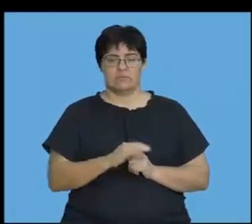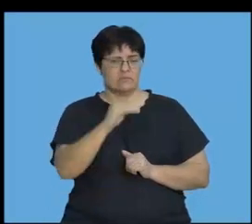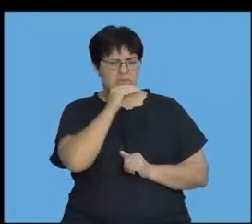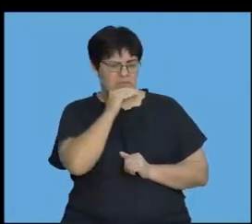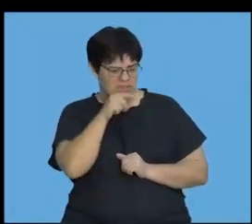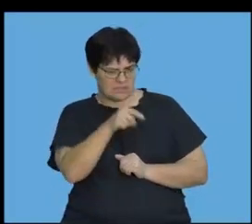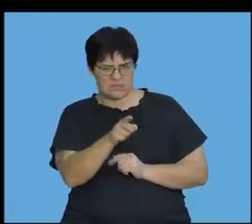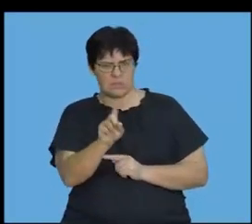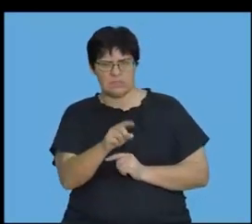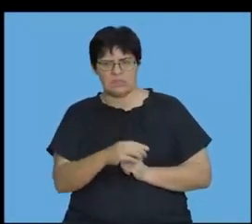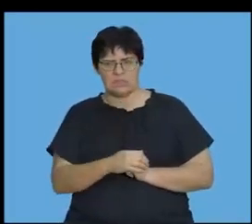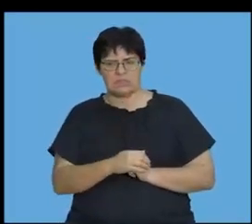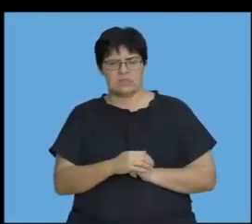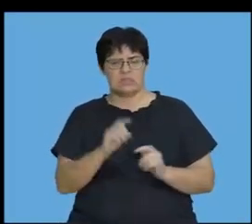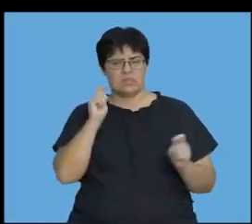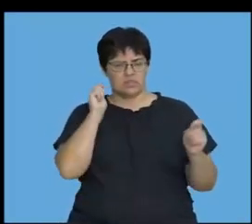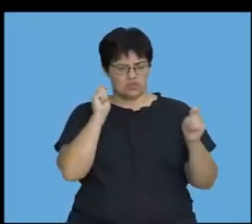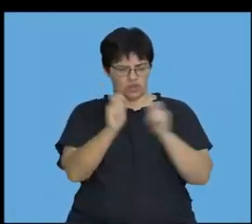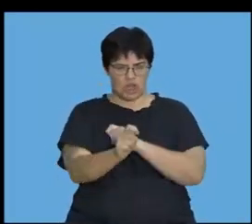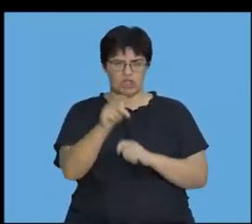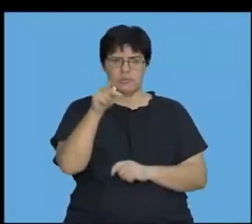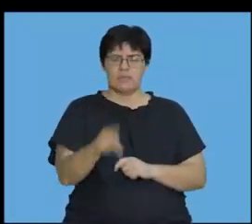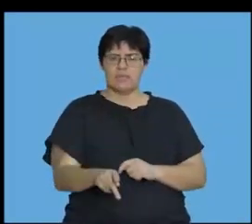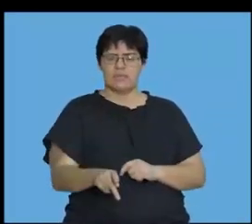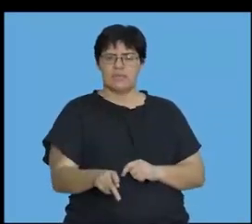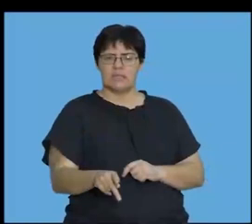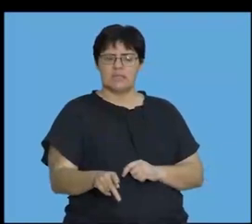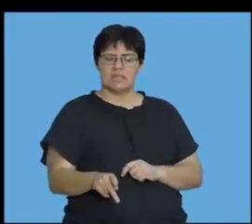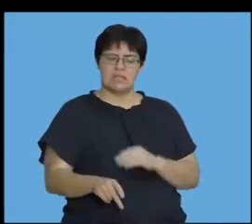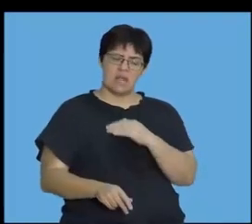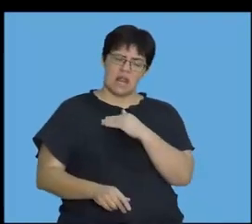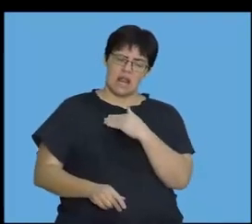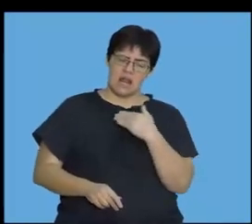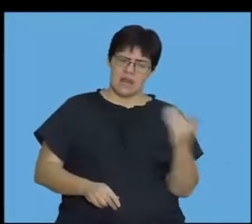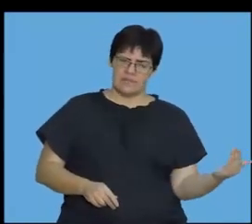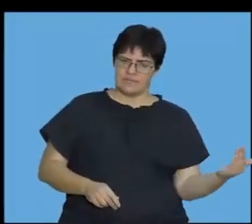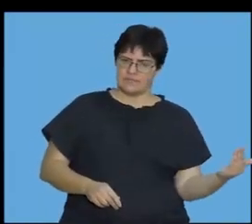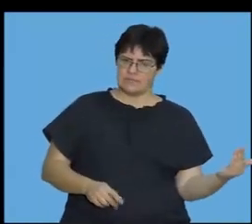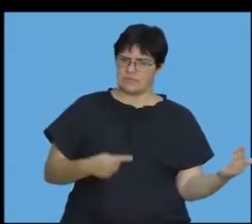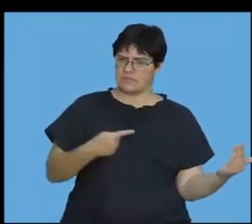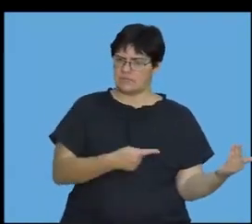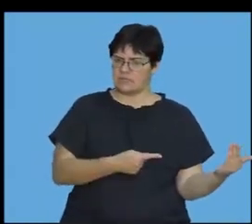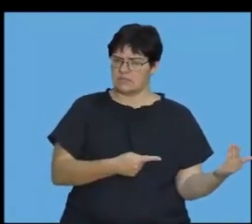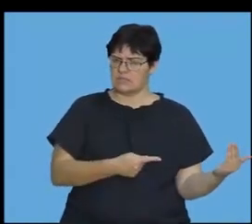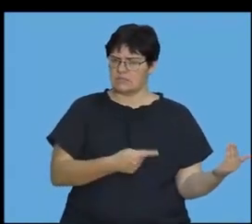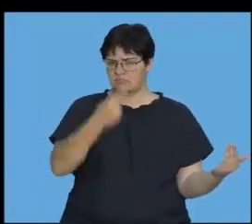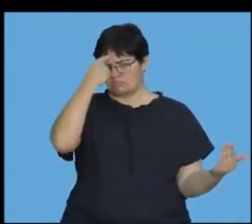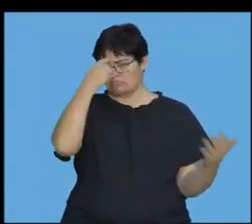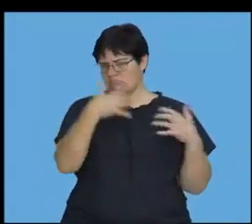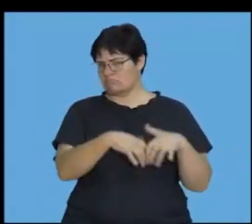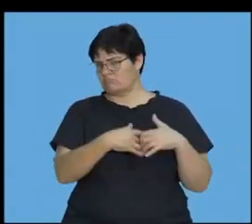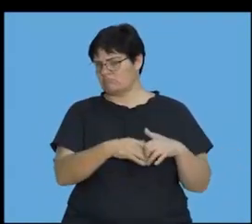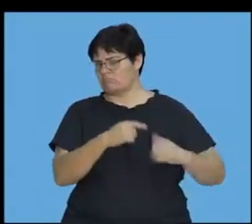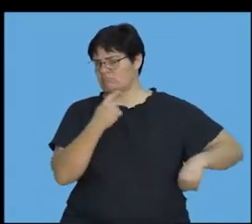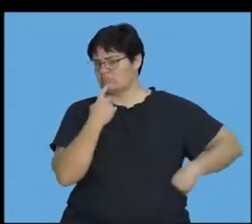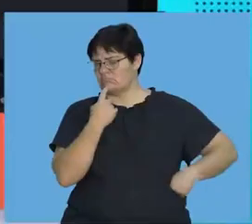So that means that my change in momentum is to the left. Let's